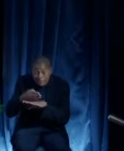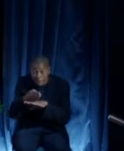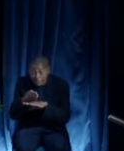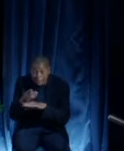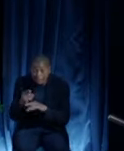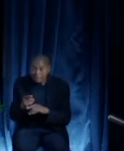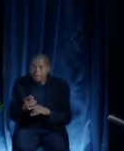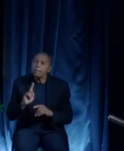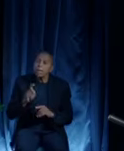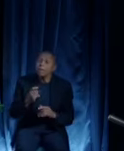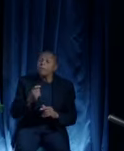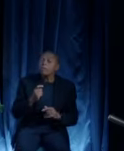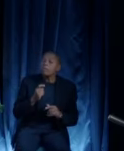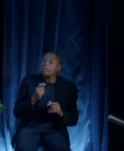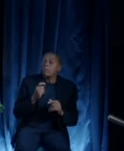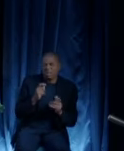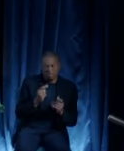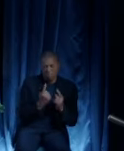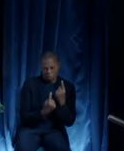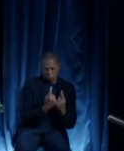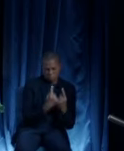personal politics going on in the court. But,